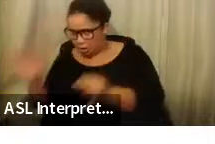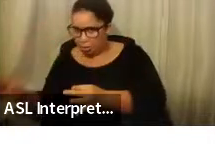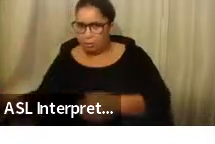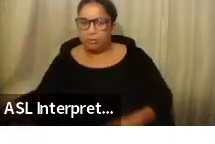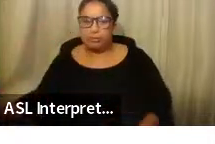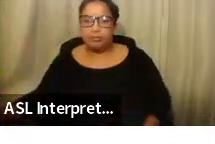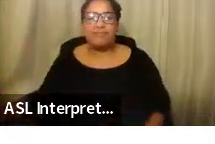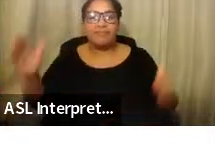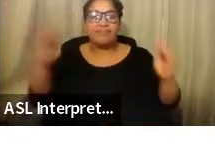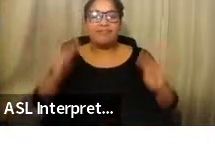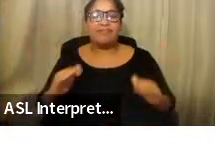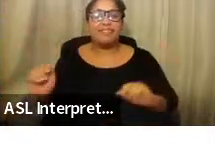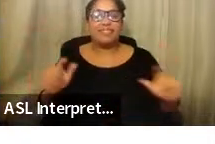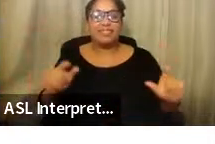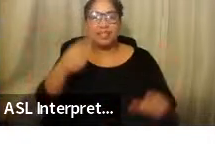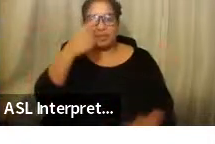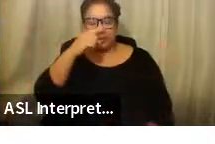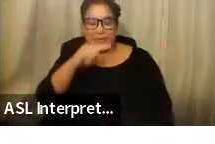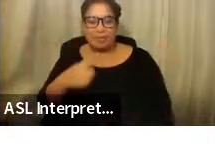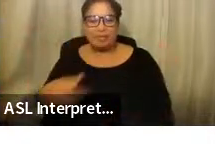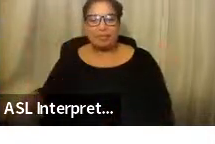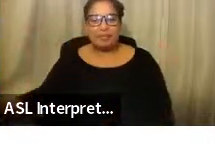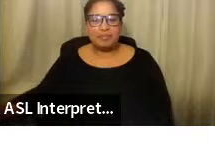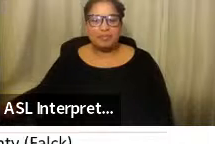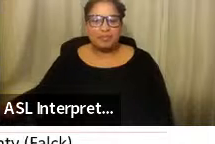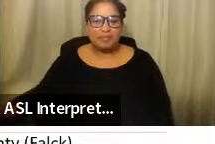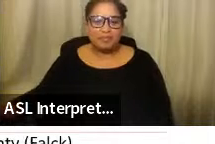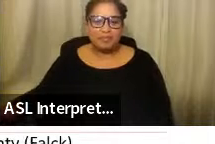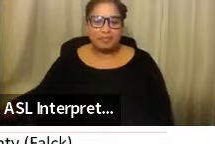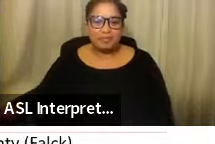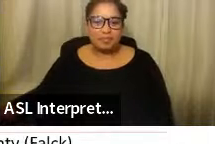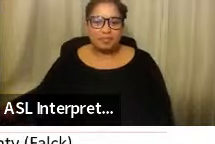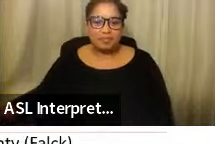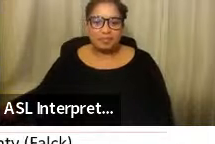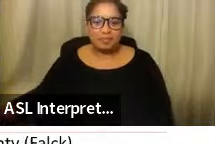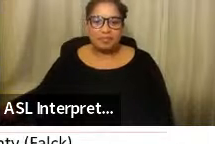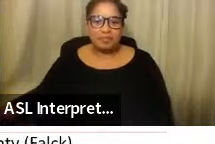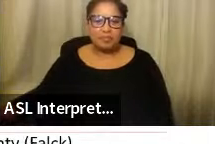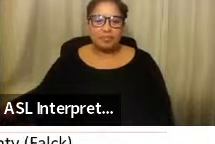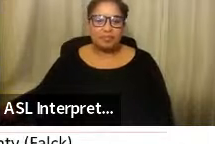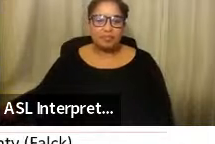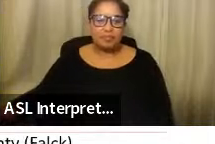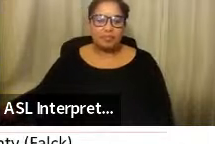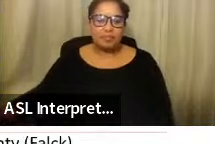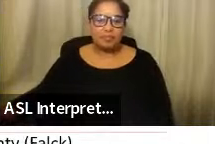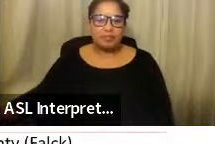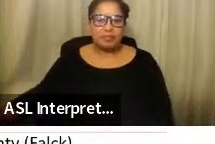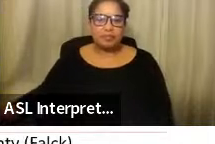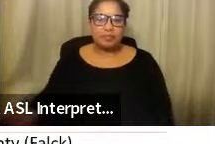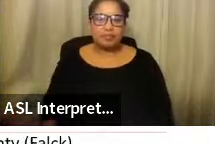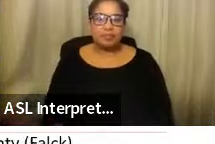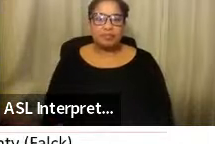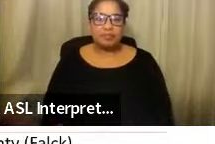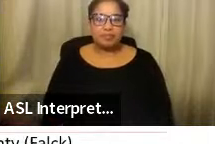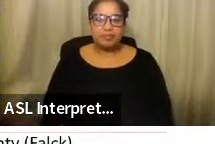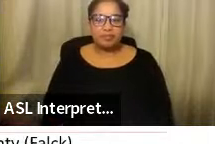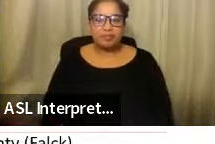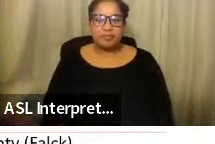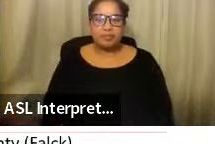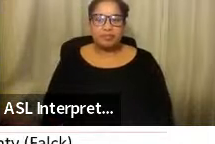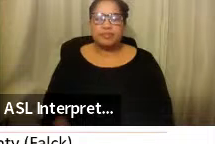please. Laurie, I'm going to ask you to hold for just a moment, please. It seems that we're having